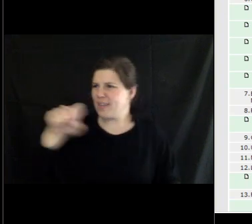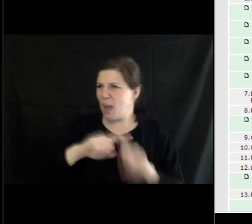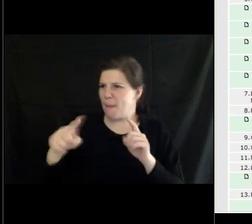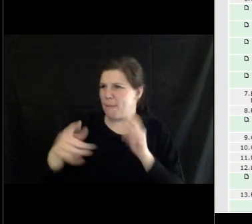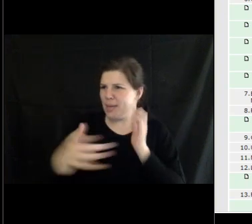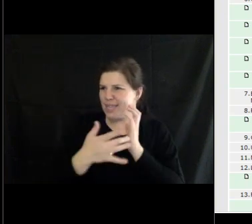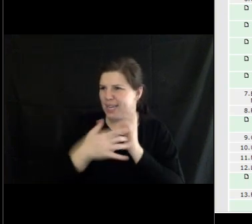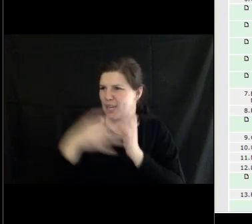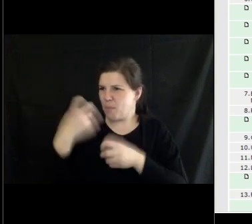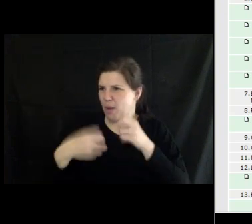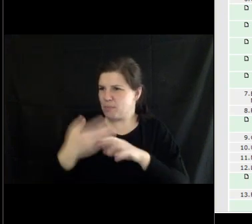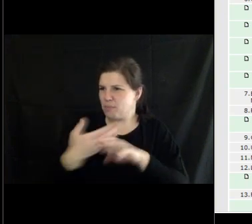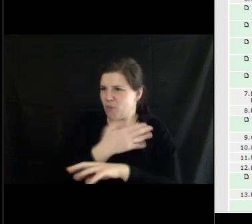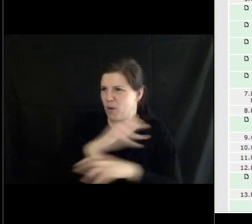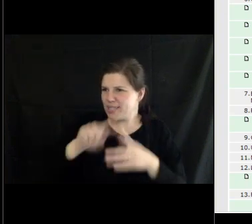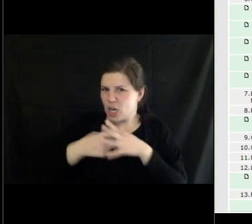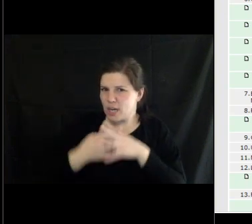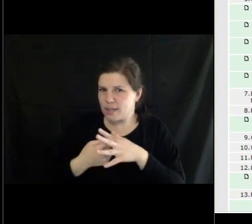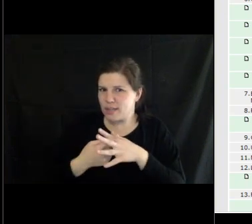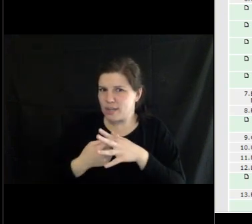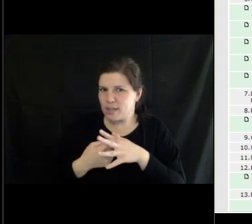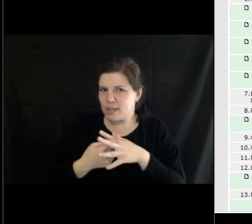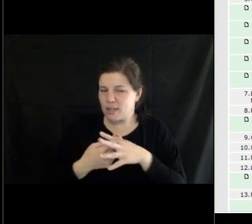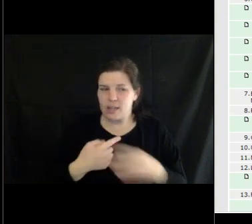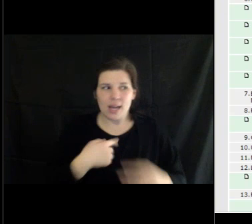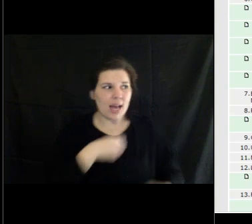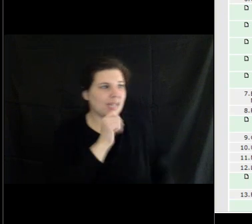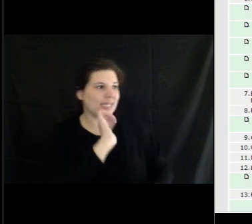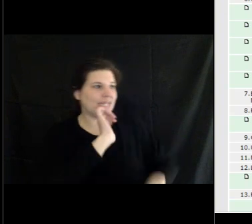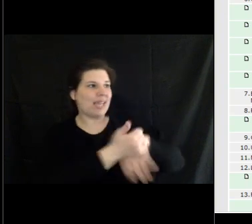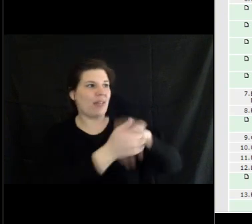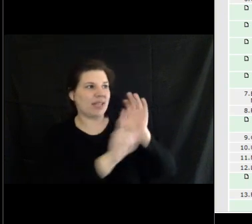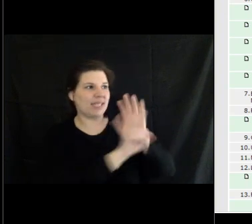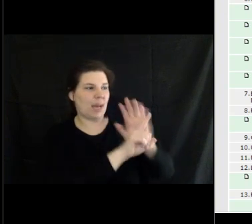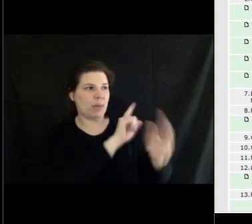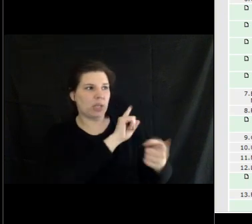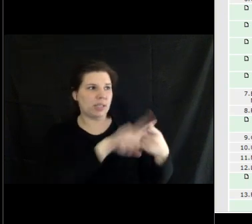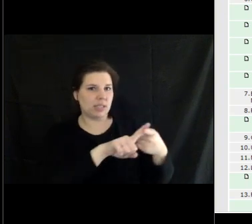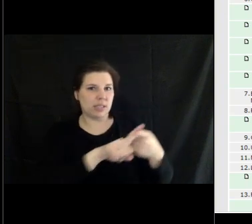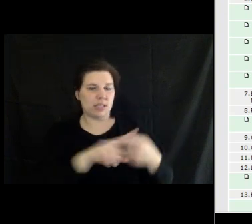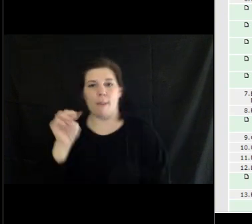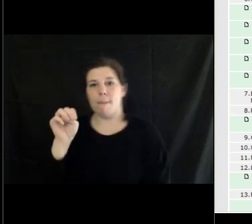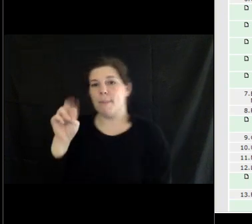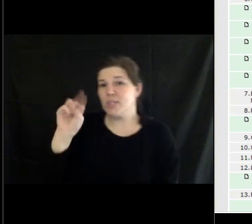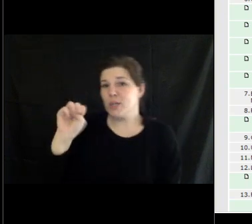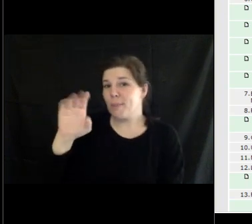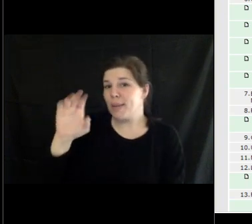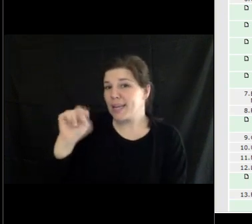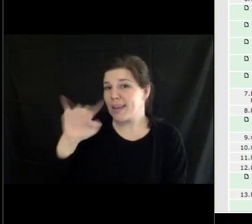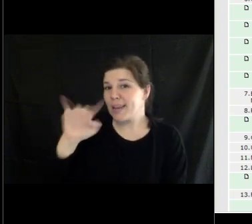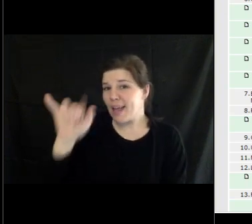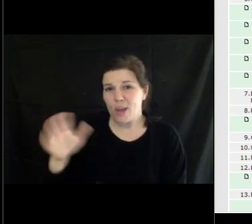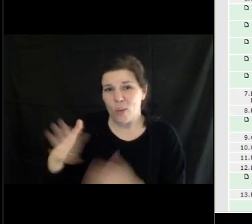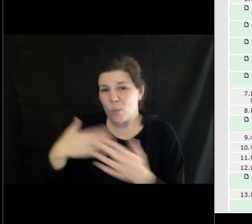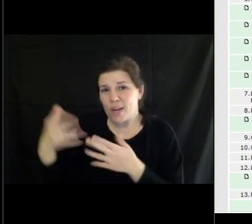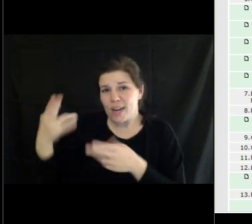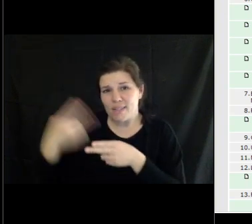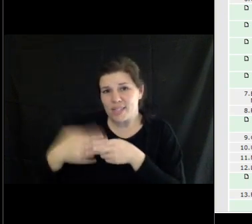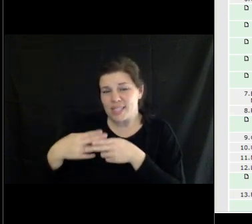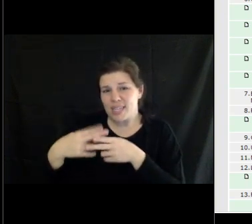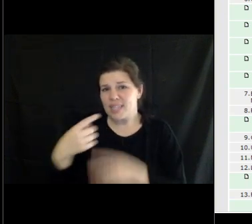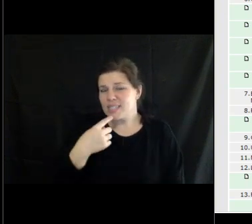I started. So I did please not don't set do the that. timer Please until you don't actually do got that. When started. Mr. McNally, whatever his Thank you name so much. is, come on here